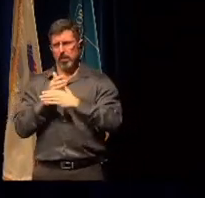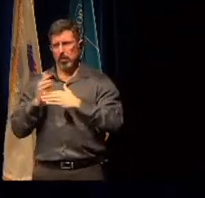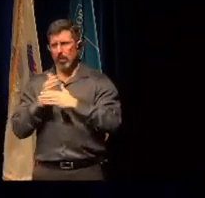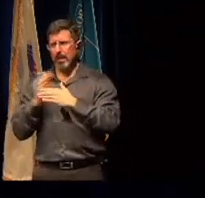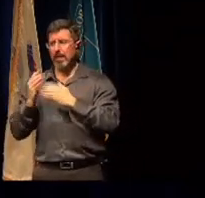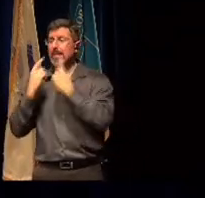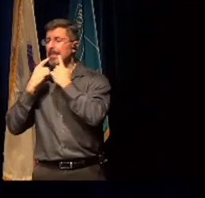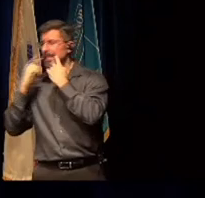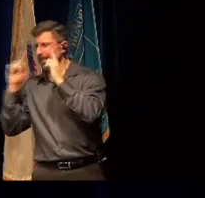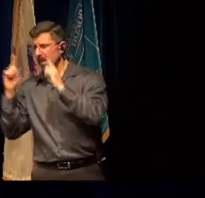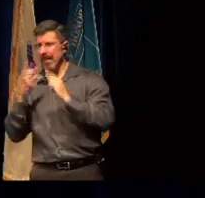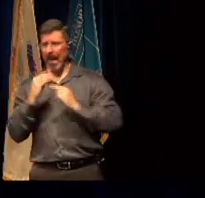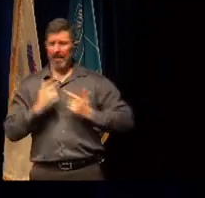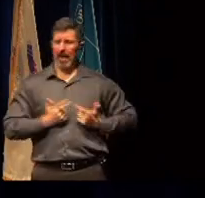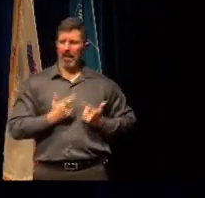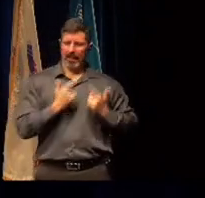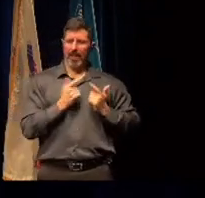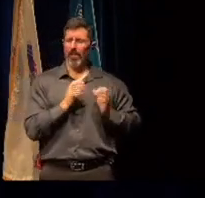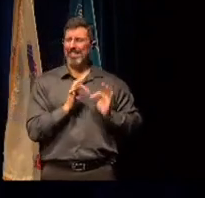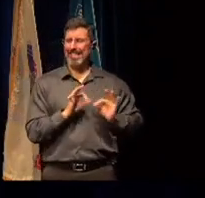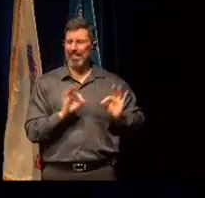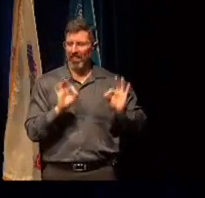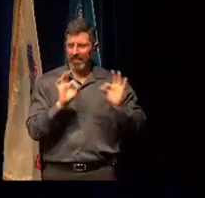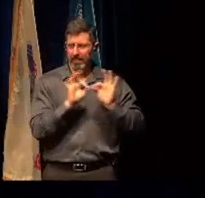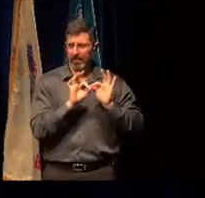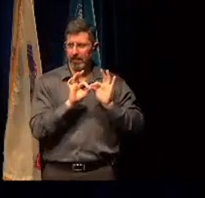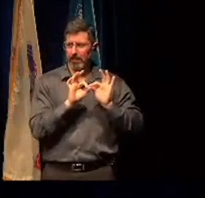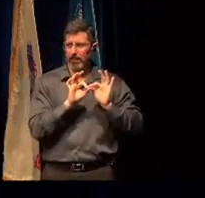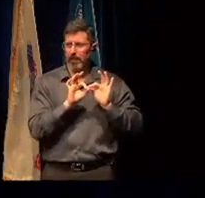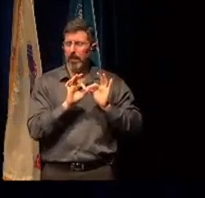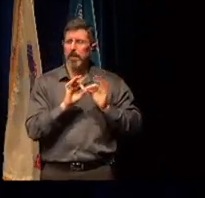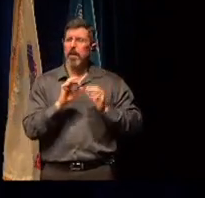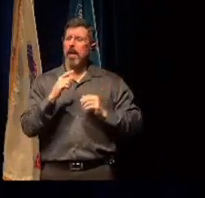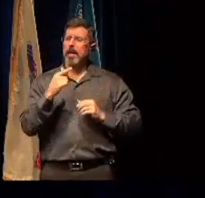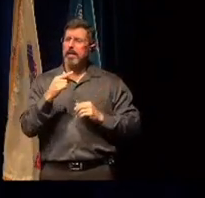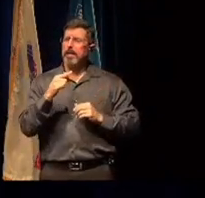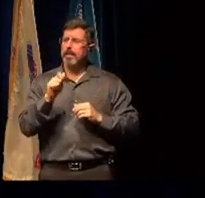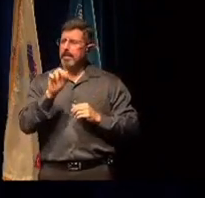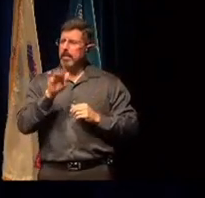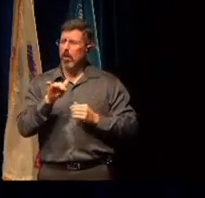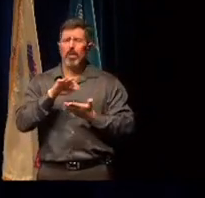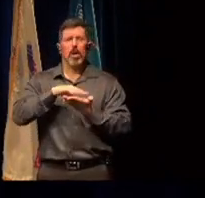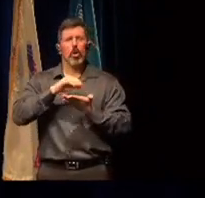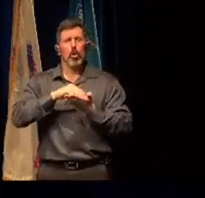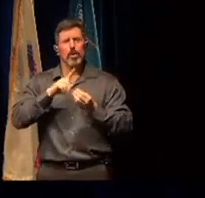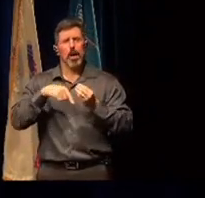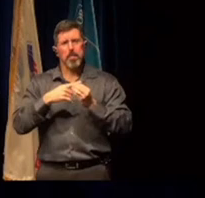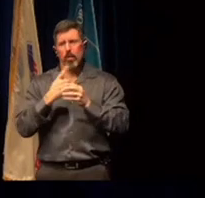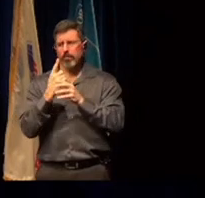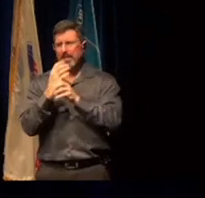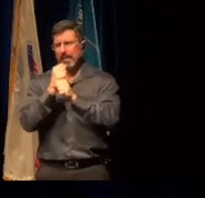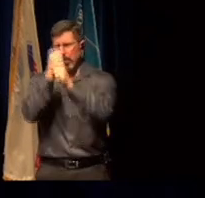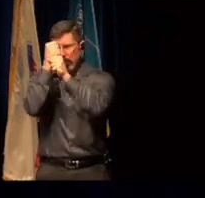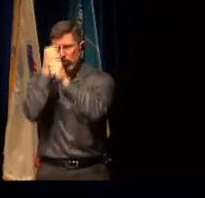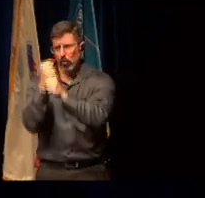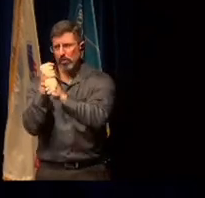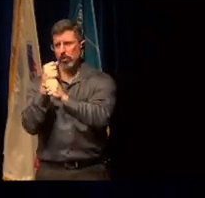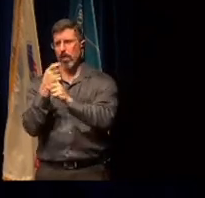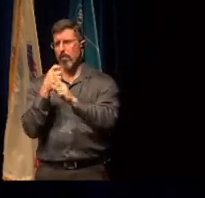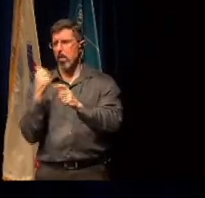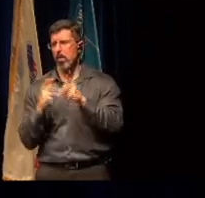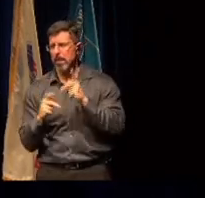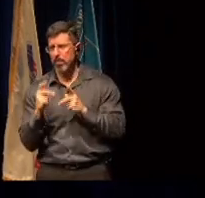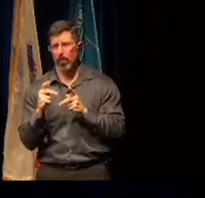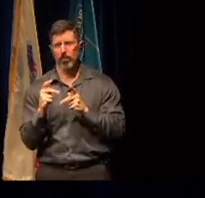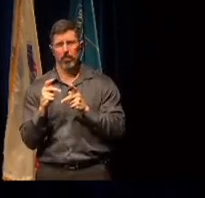significance. Gary learned about the joy of earning mutual trust with others, the blessing of making a difference in